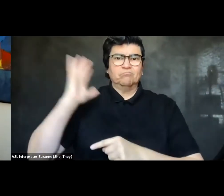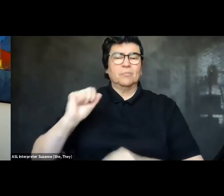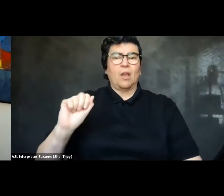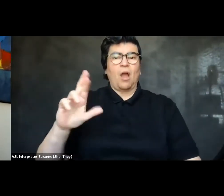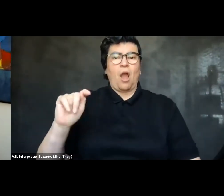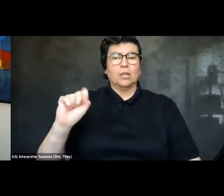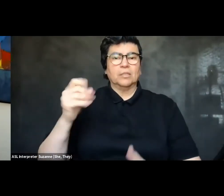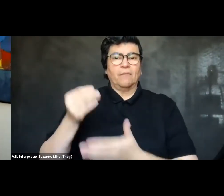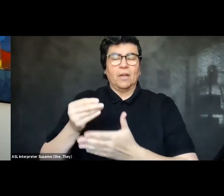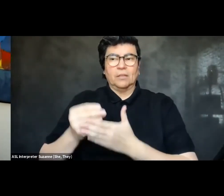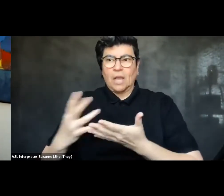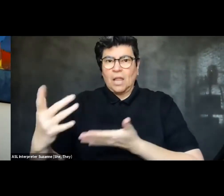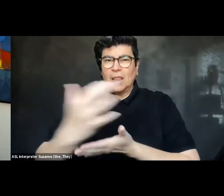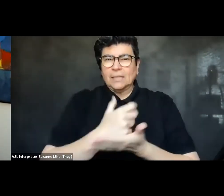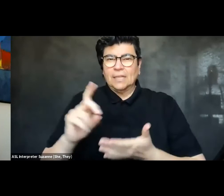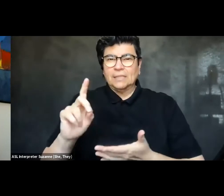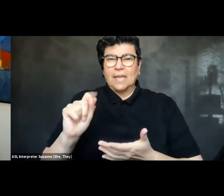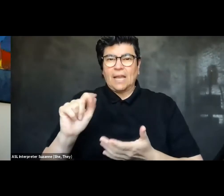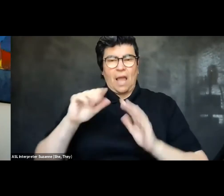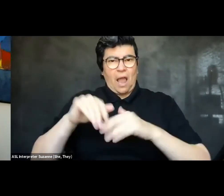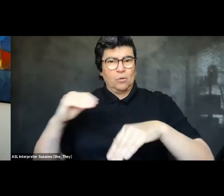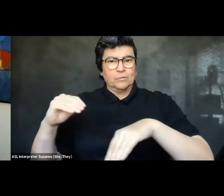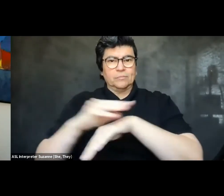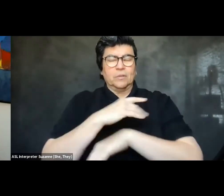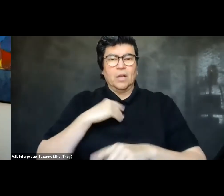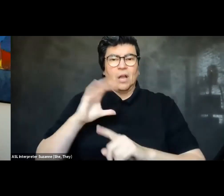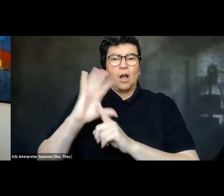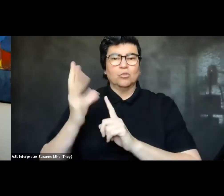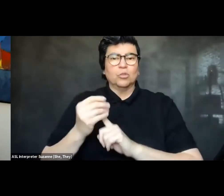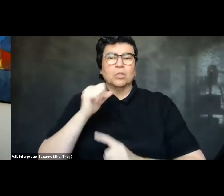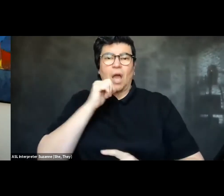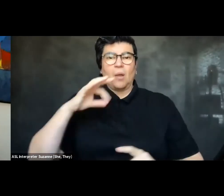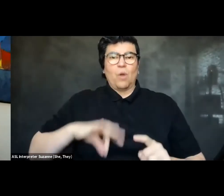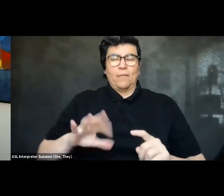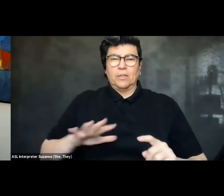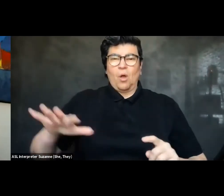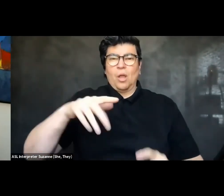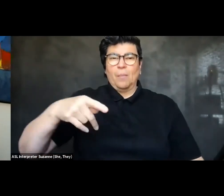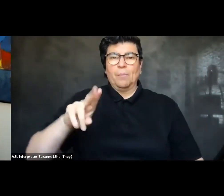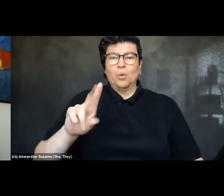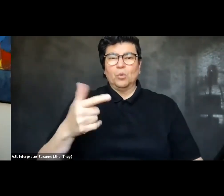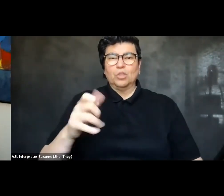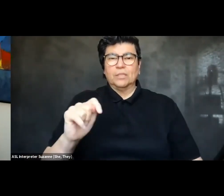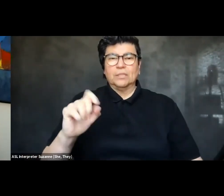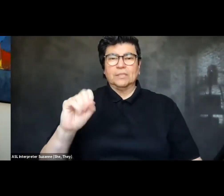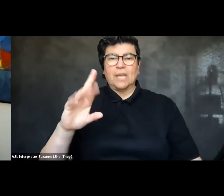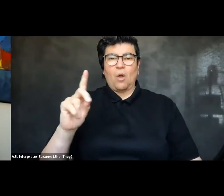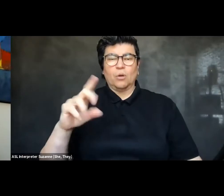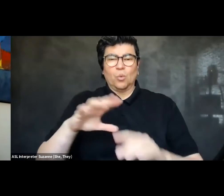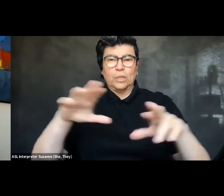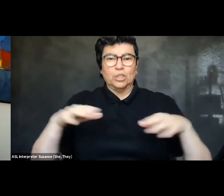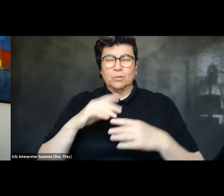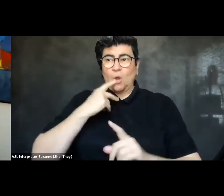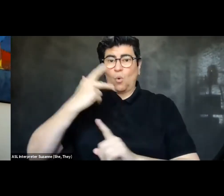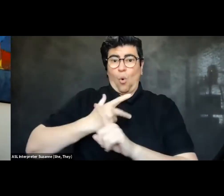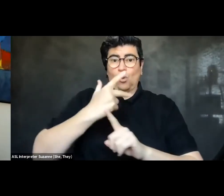collecting data on the impacts of the pandemic to cultural nonprofits throughout the central Puget Sound region, with quarterly reports starting back in April